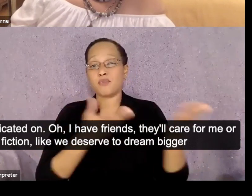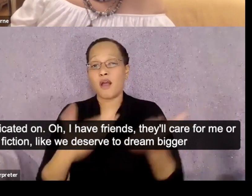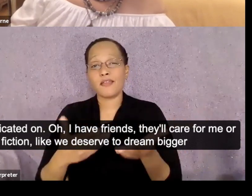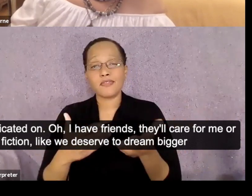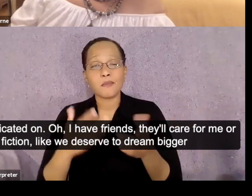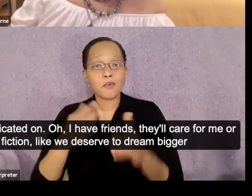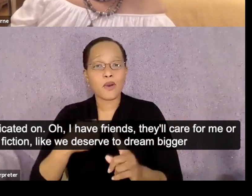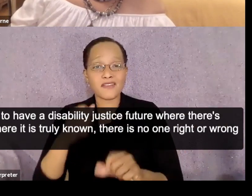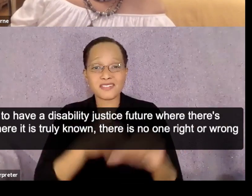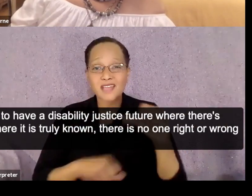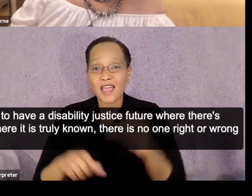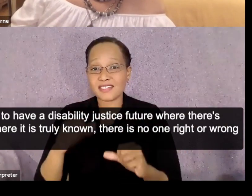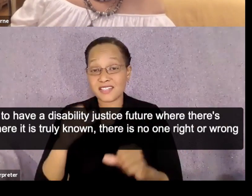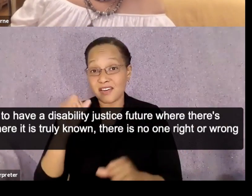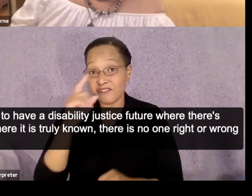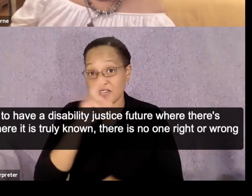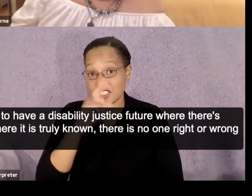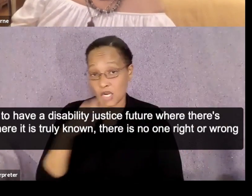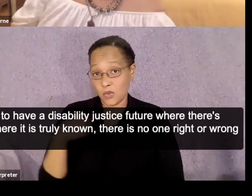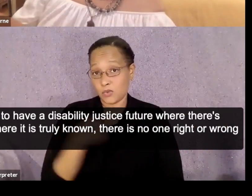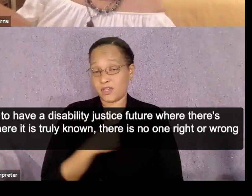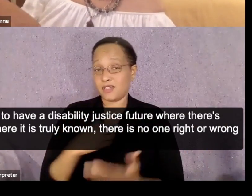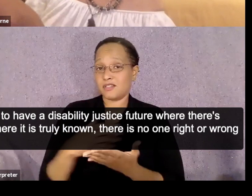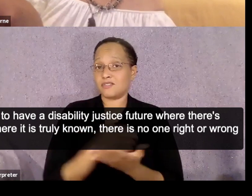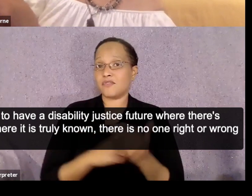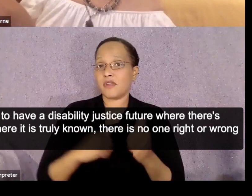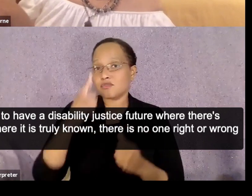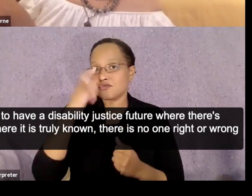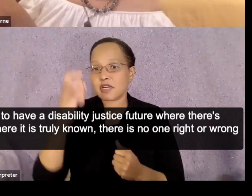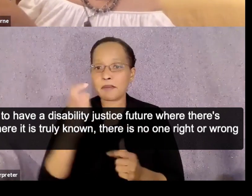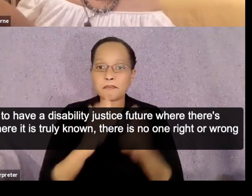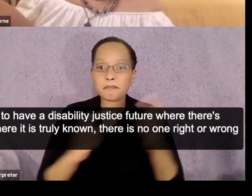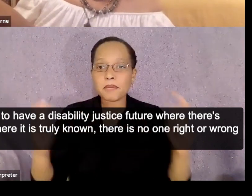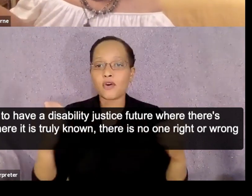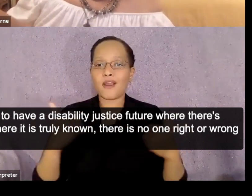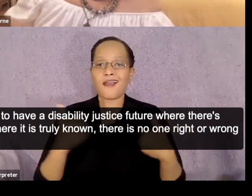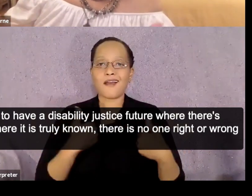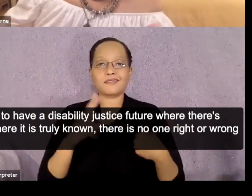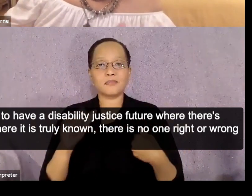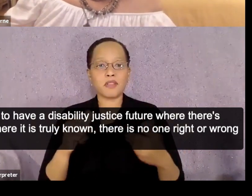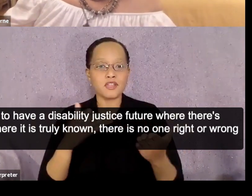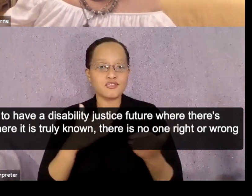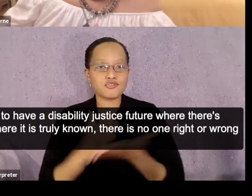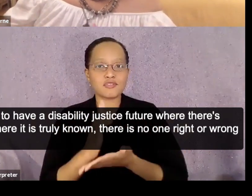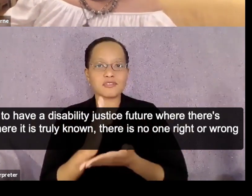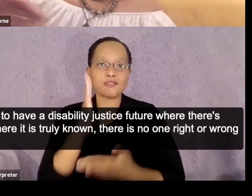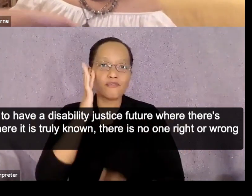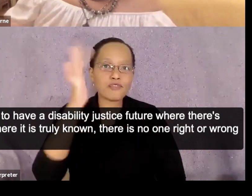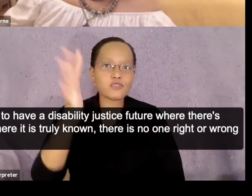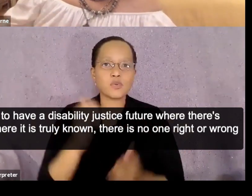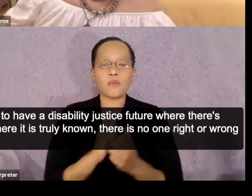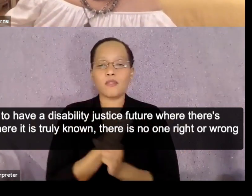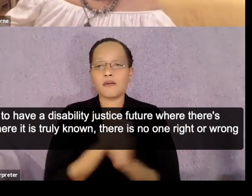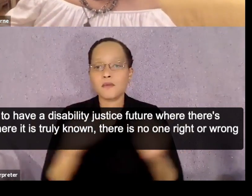deserve to dream bigger. We deserve to have a disability justice future where there's liberation, where there is